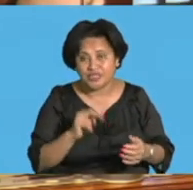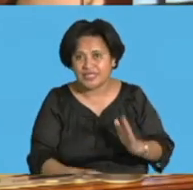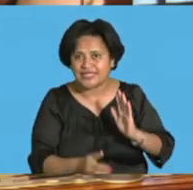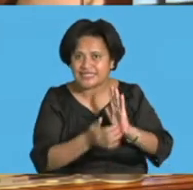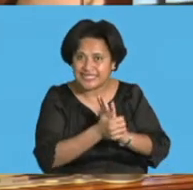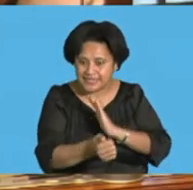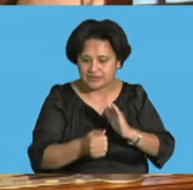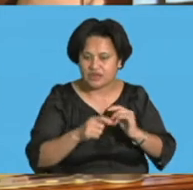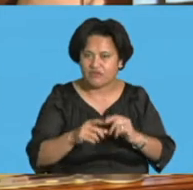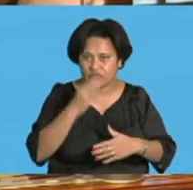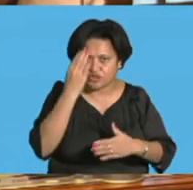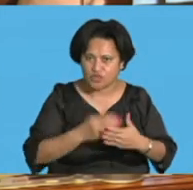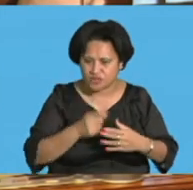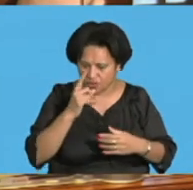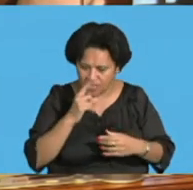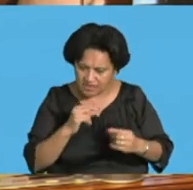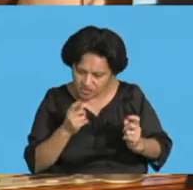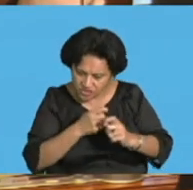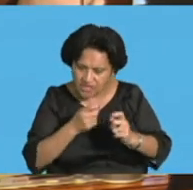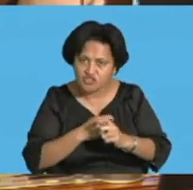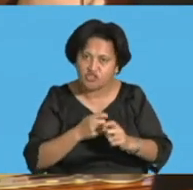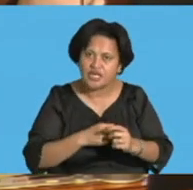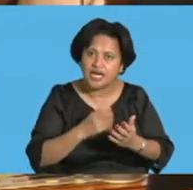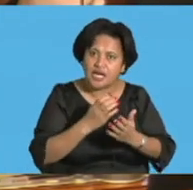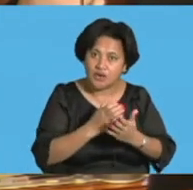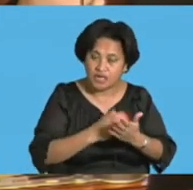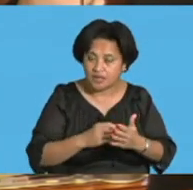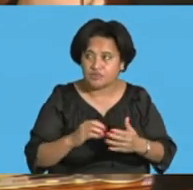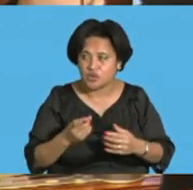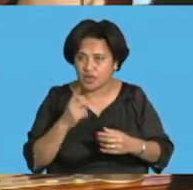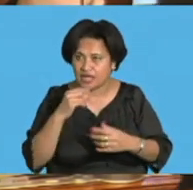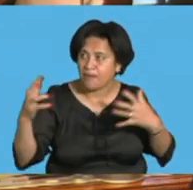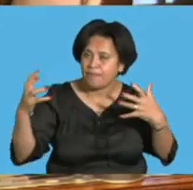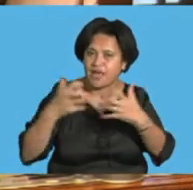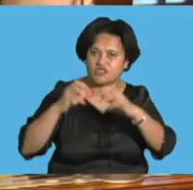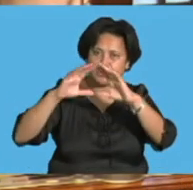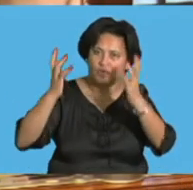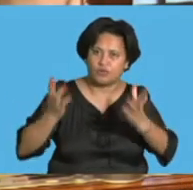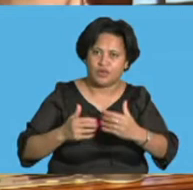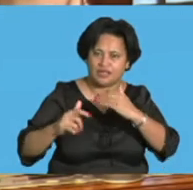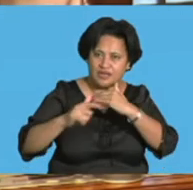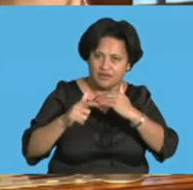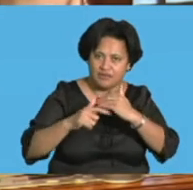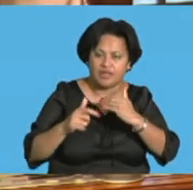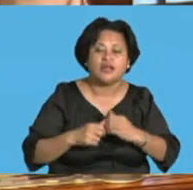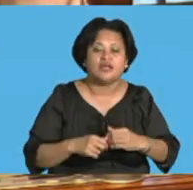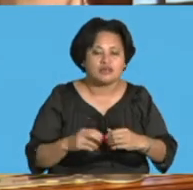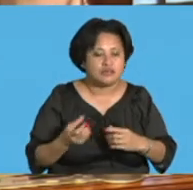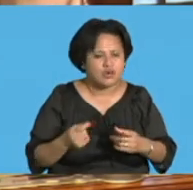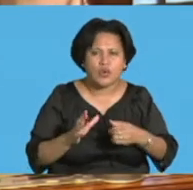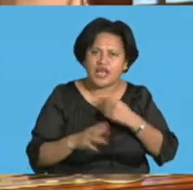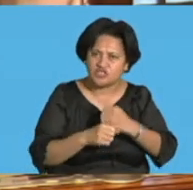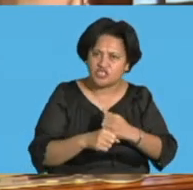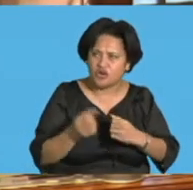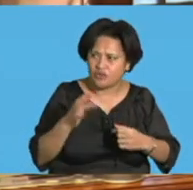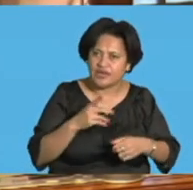global village in which we live. The Honorable Attorney General announced last month that the World Bank will be working with us on this initiative. It will not